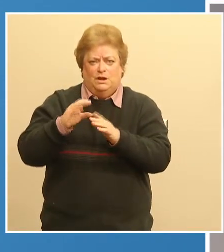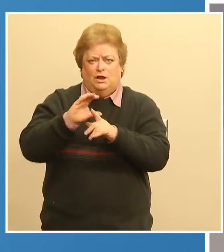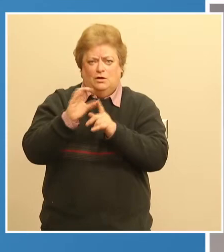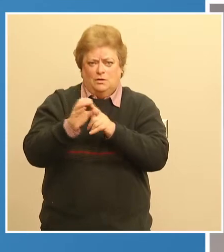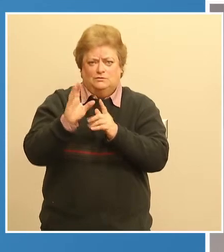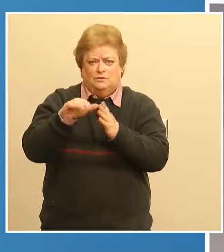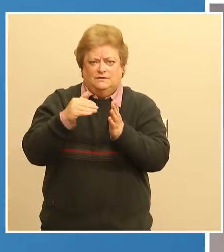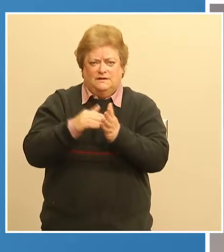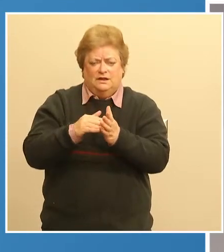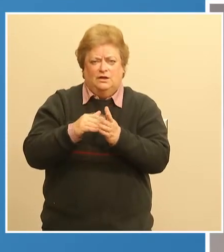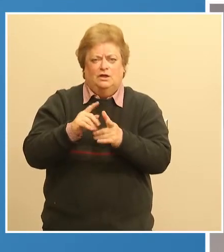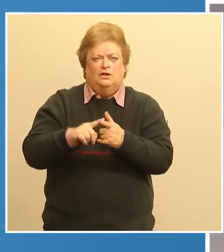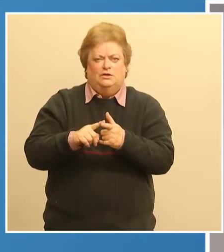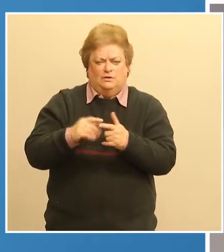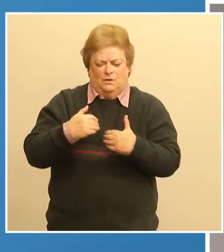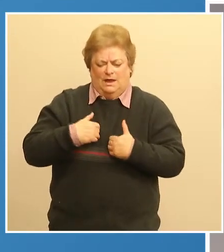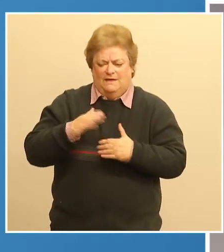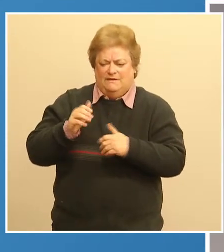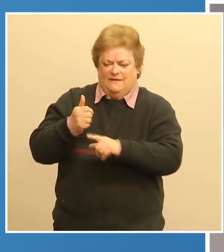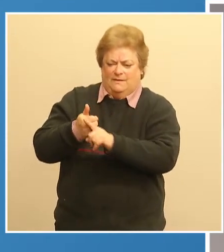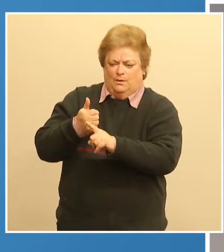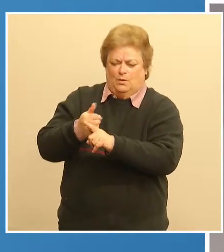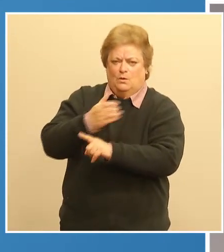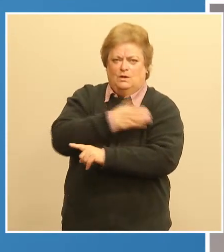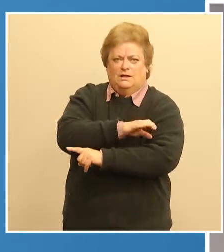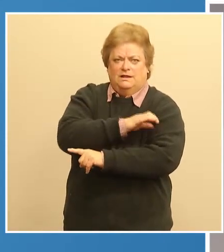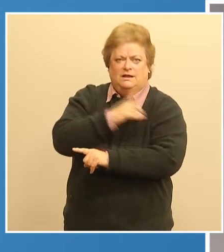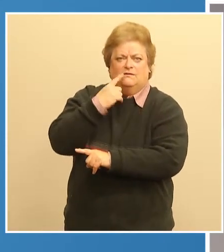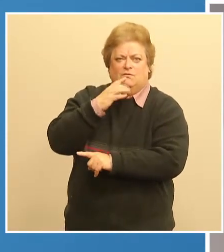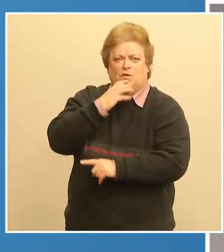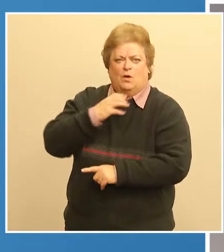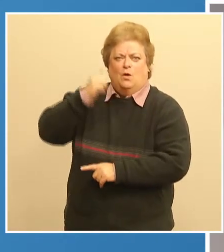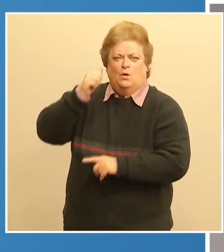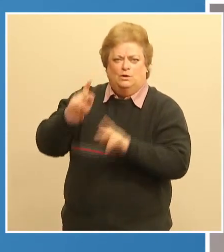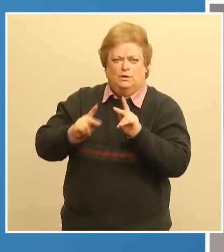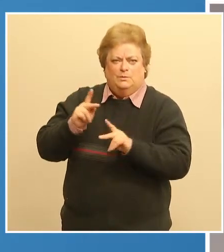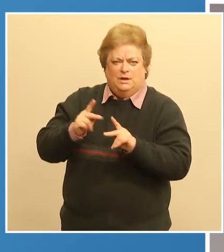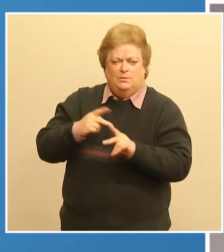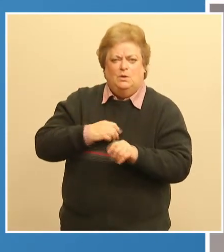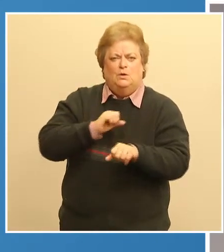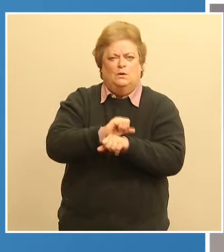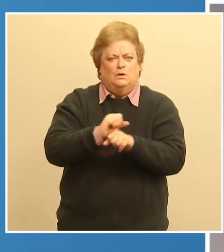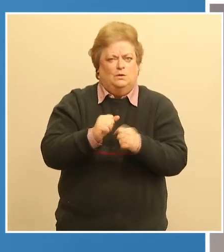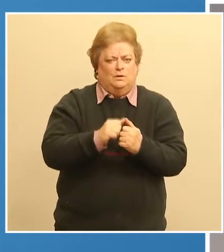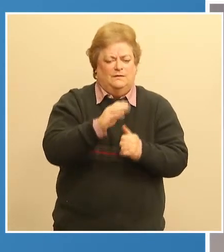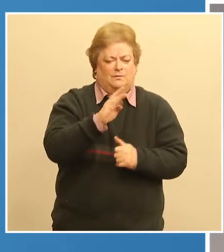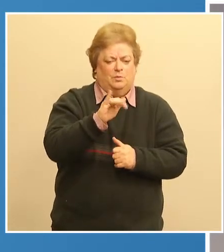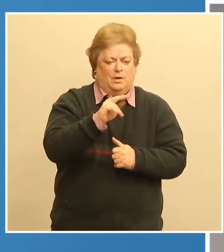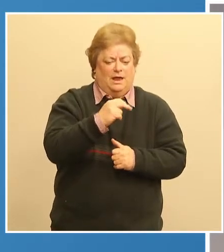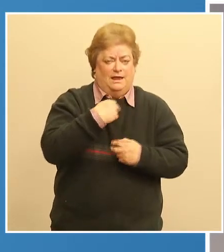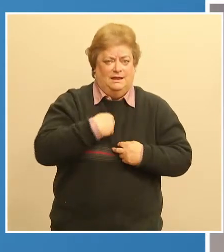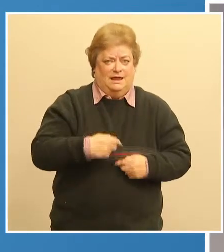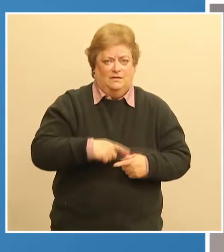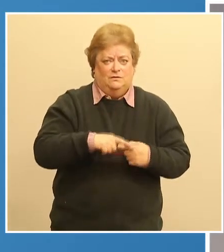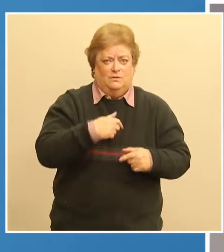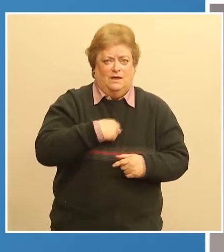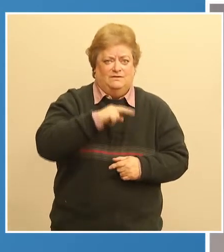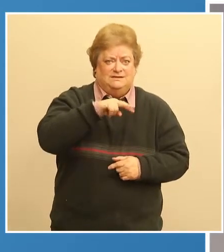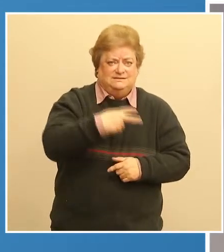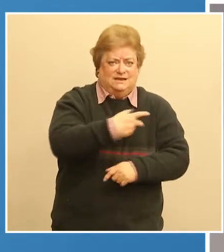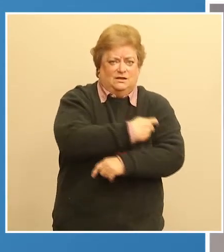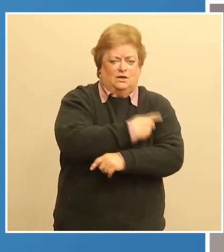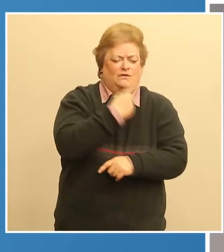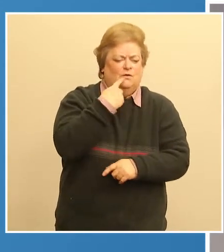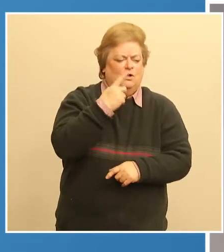a clinic geared towards older adults. We also worked with Bryan Health to hold a second dose clinic for those